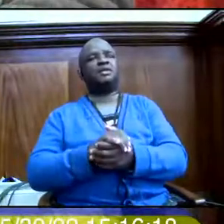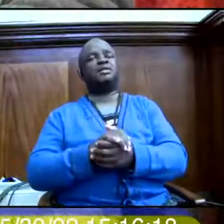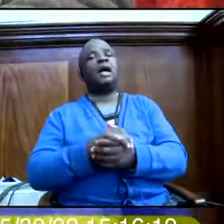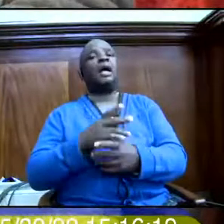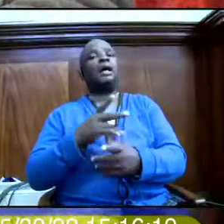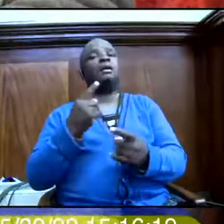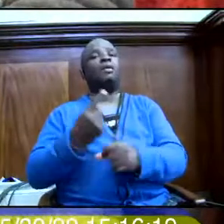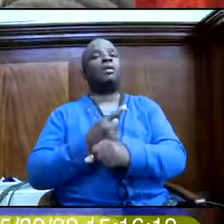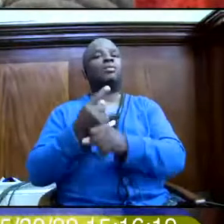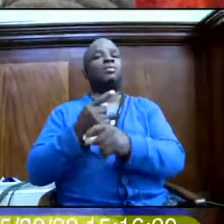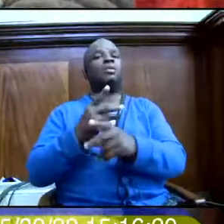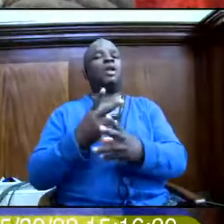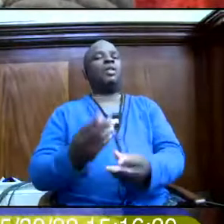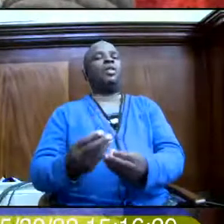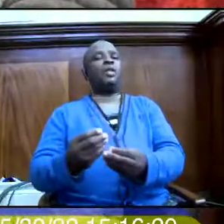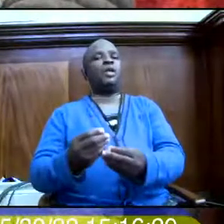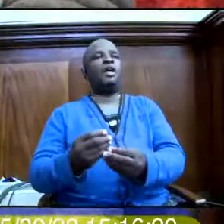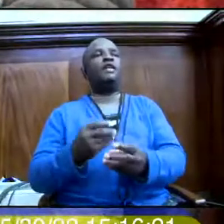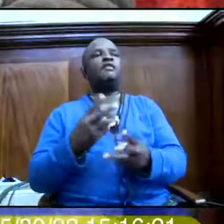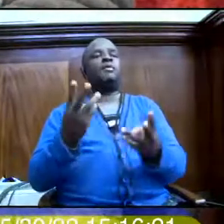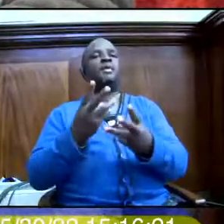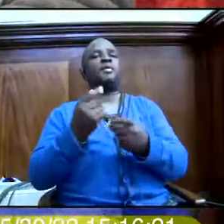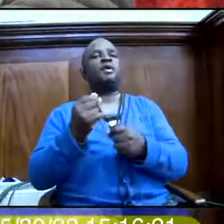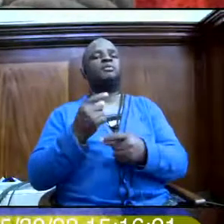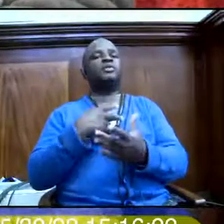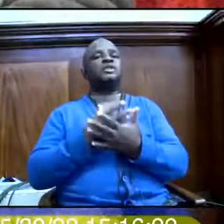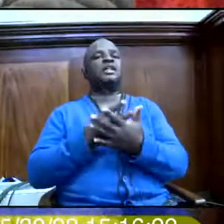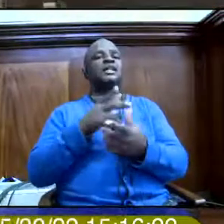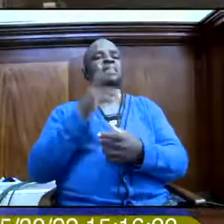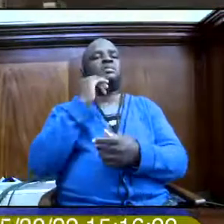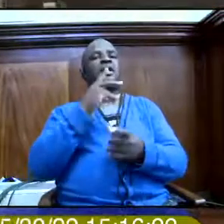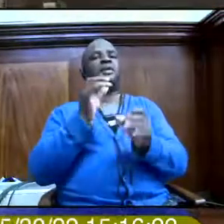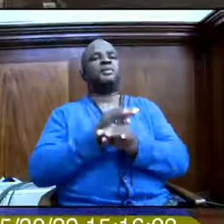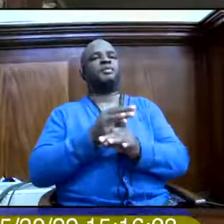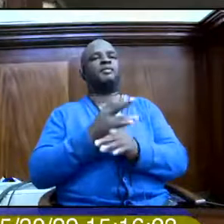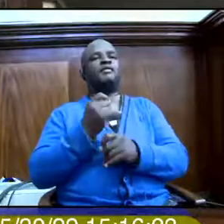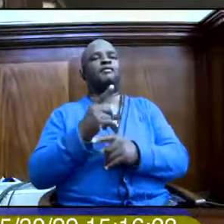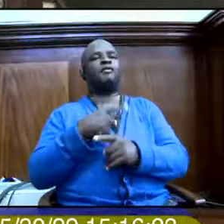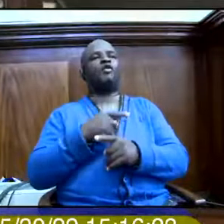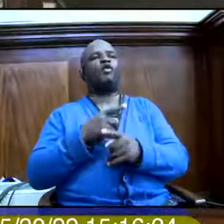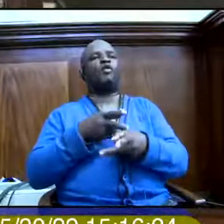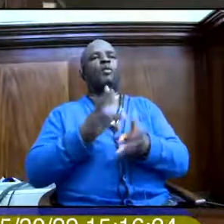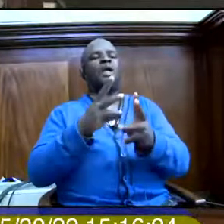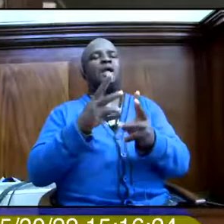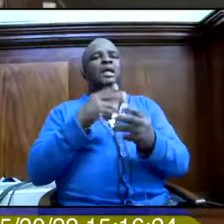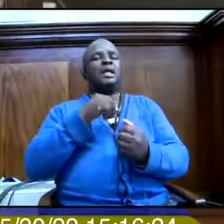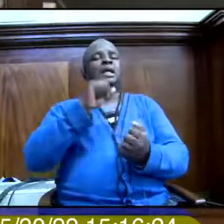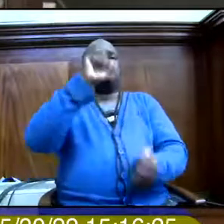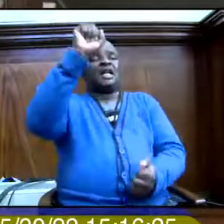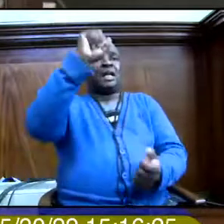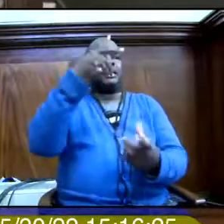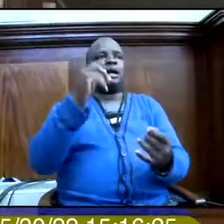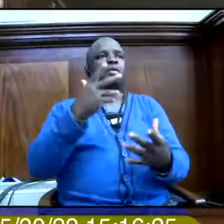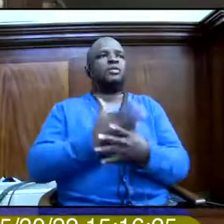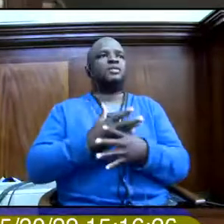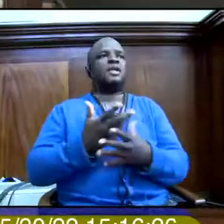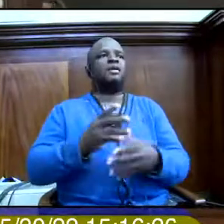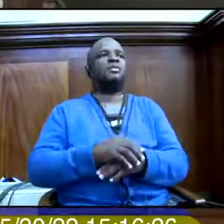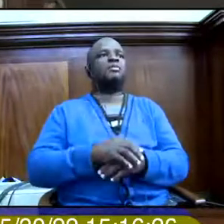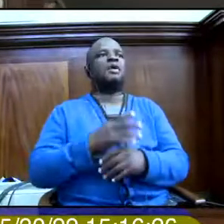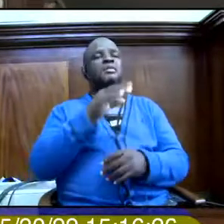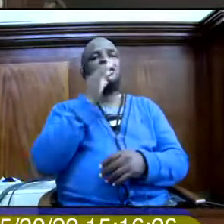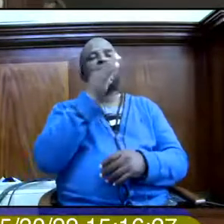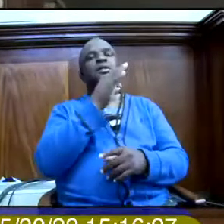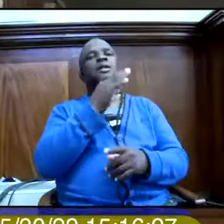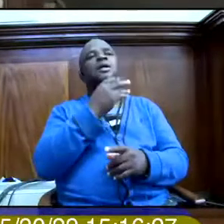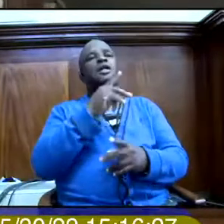easy especially for those who have little experience of the picket line to say that a union must